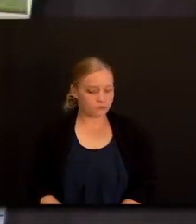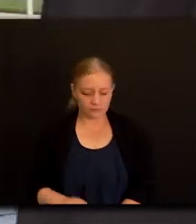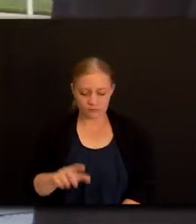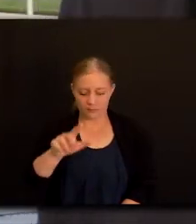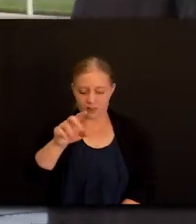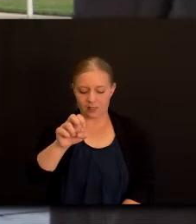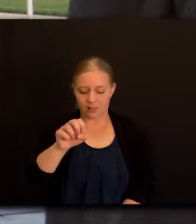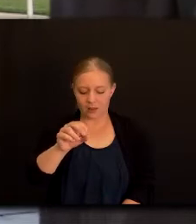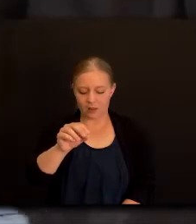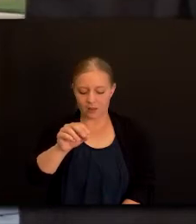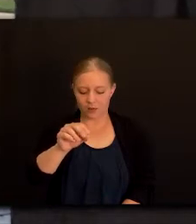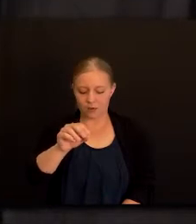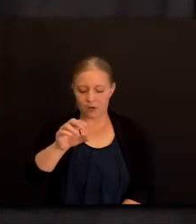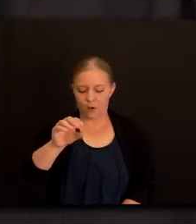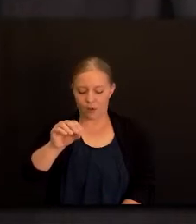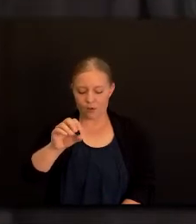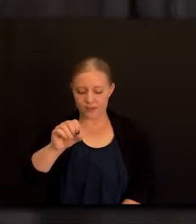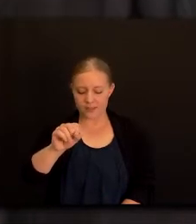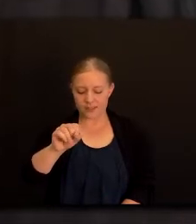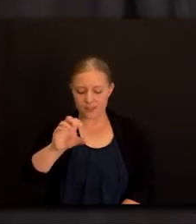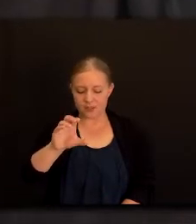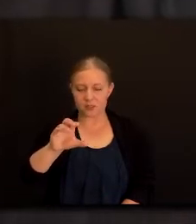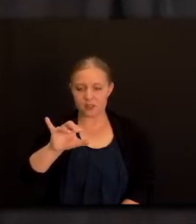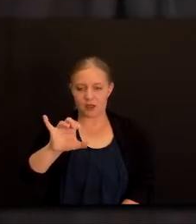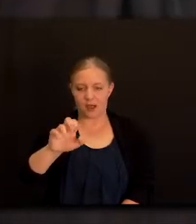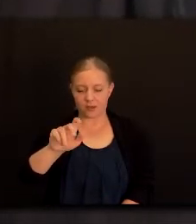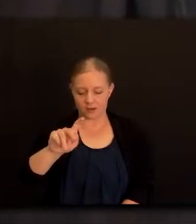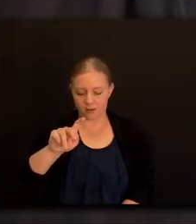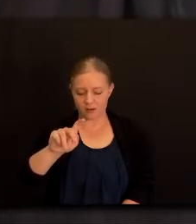Leo Francis Aschak.